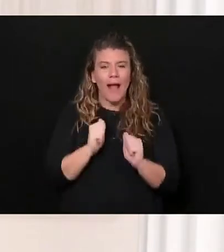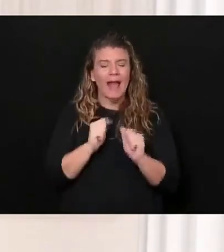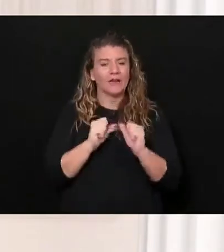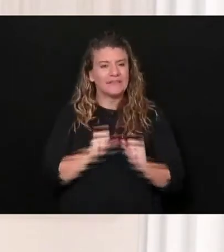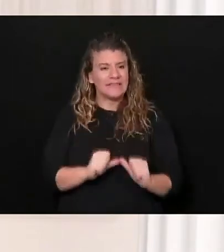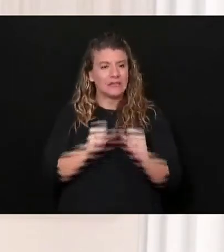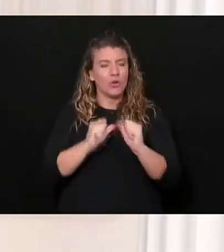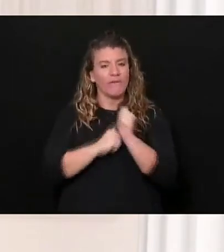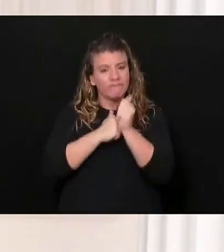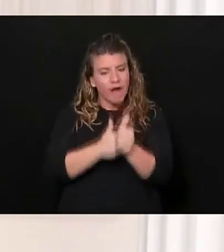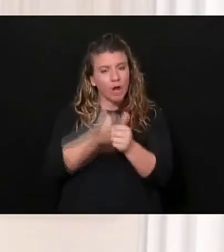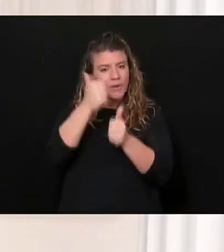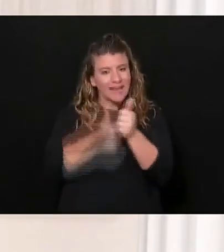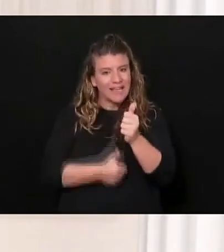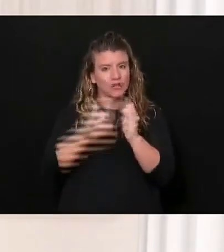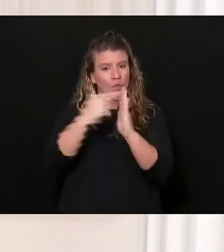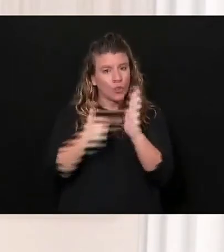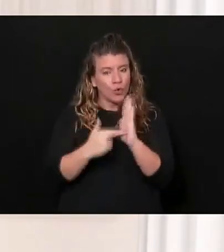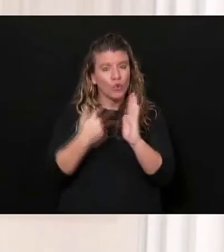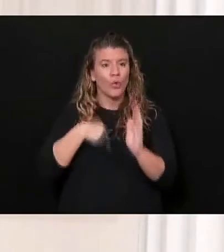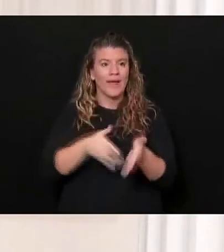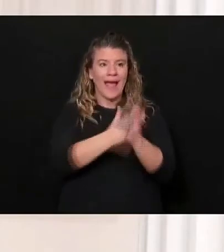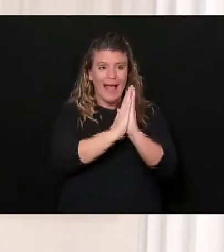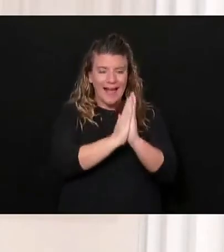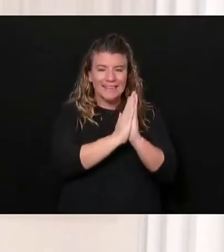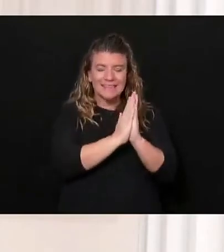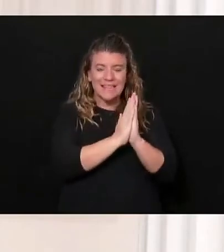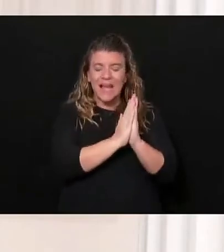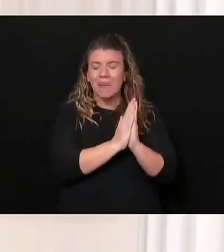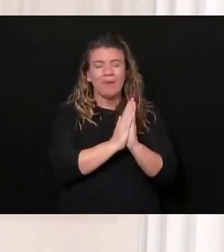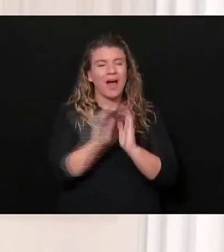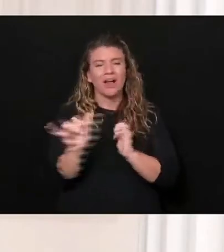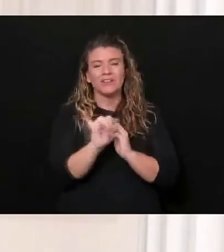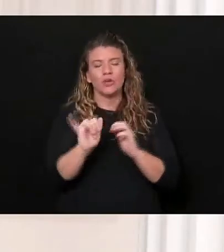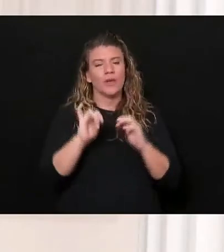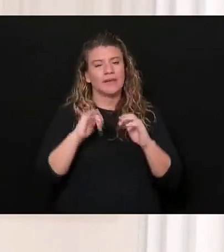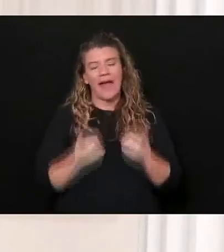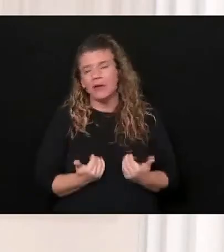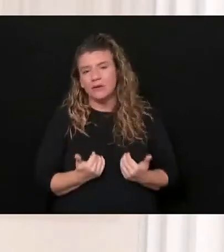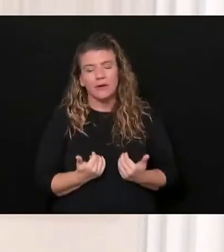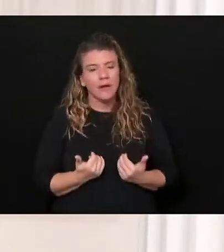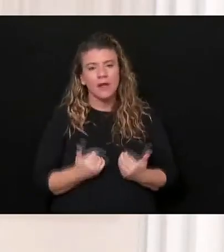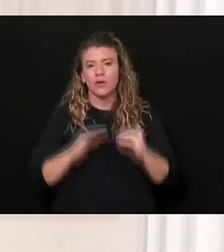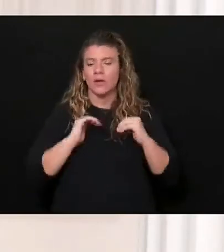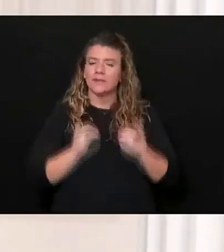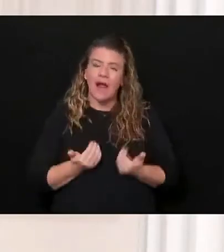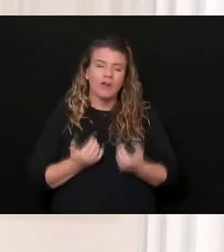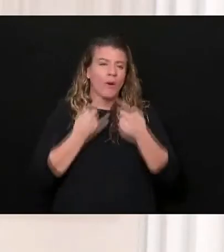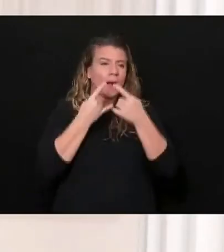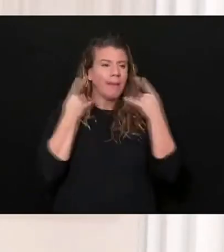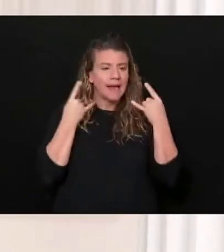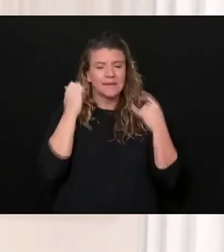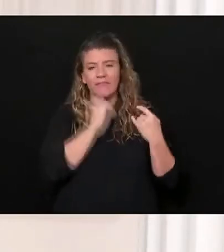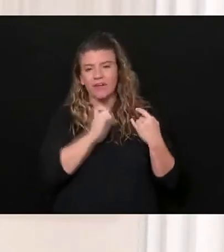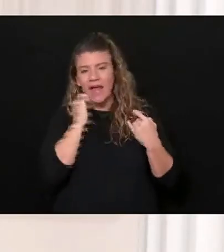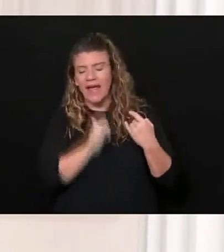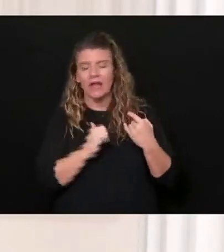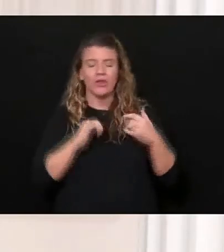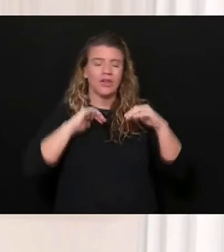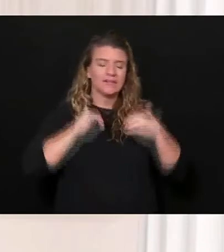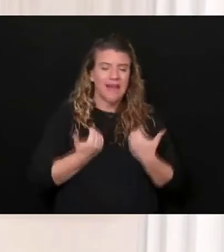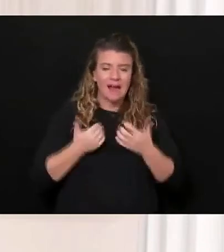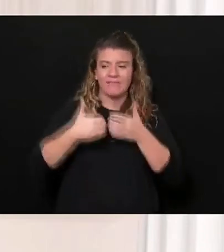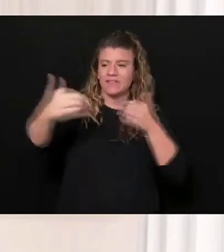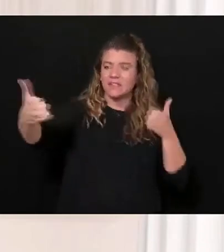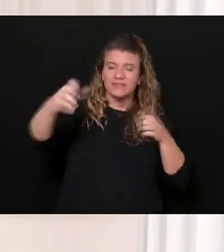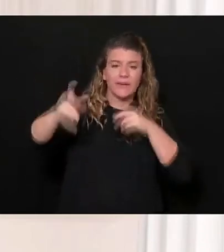to follow all of the things that we've asked, that people get tired and get tired of wearing masks and get tired of physical